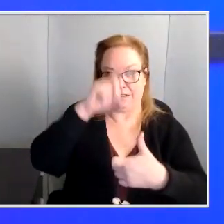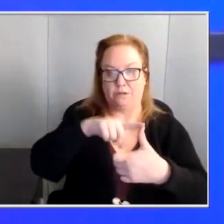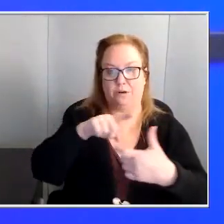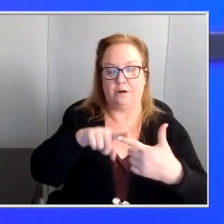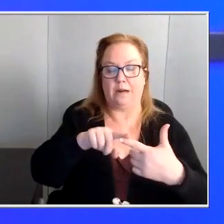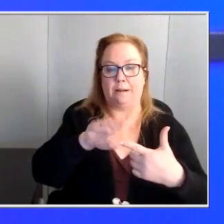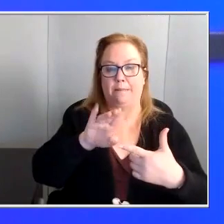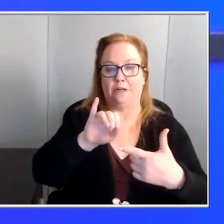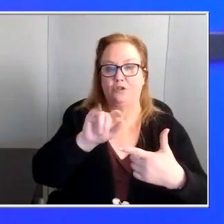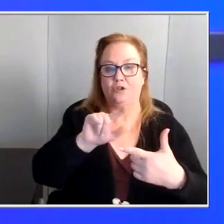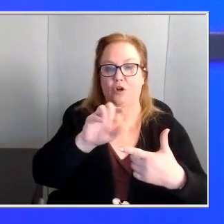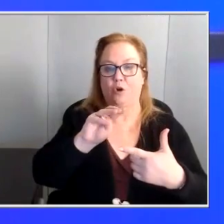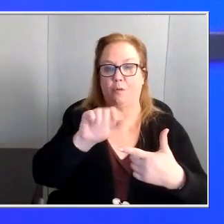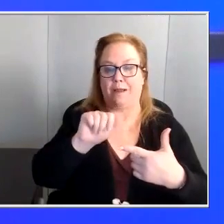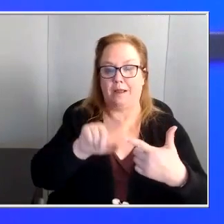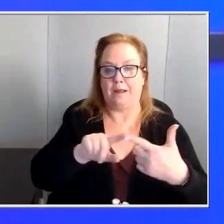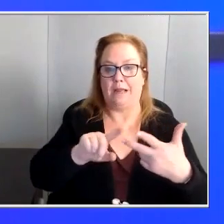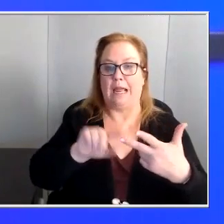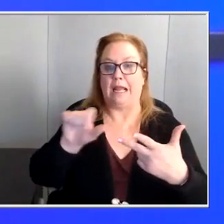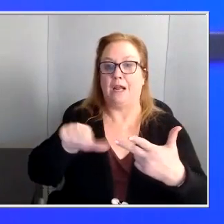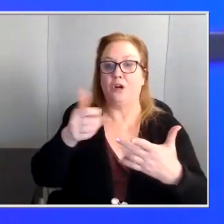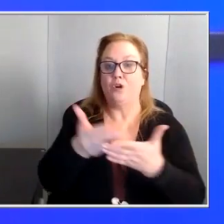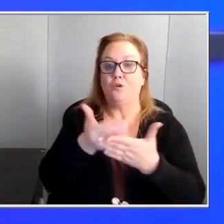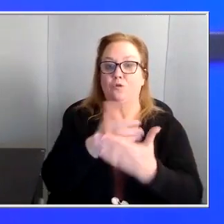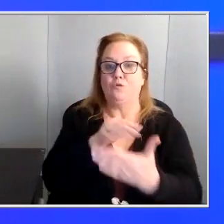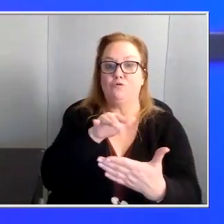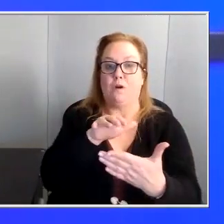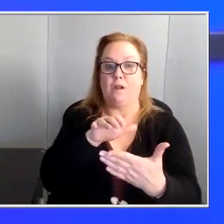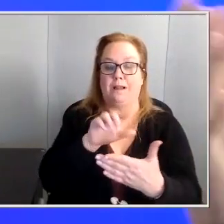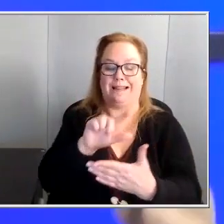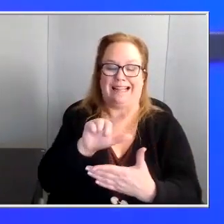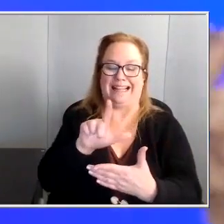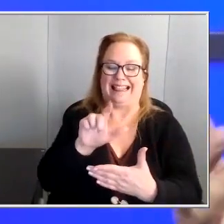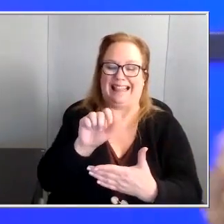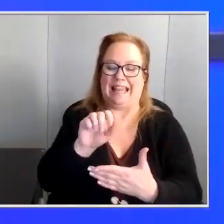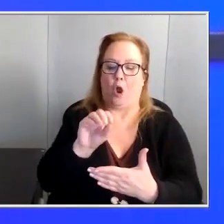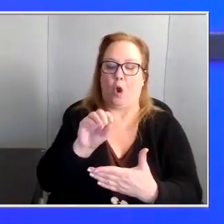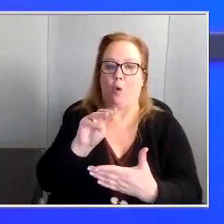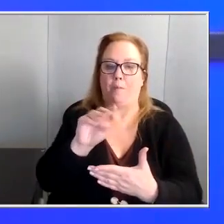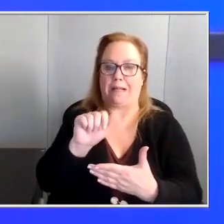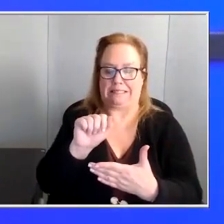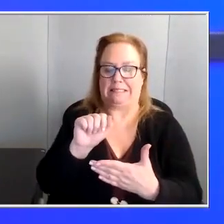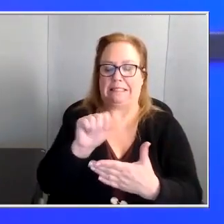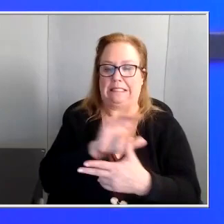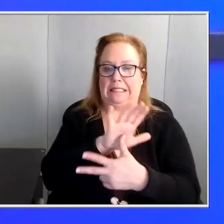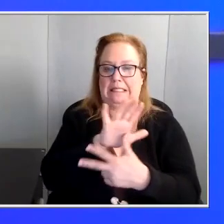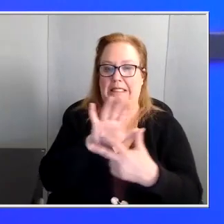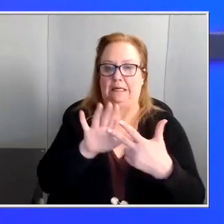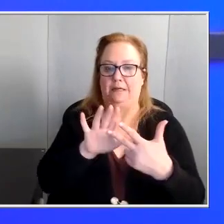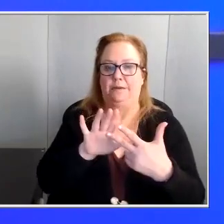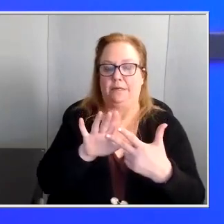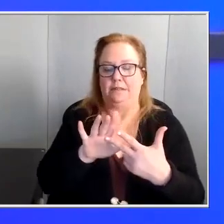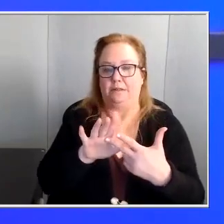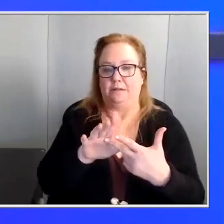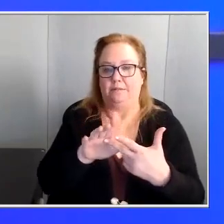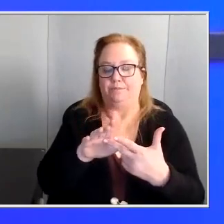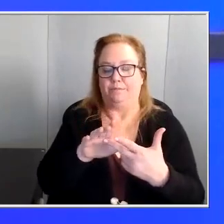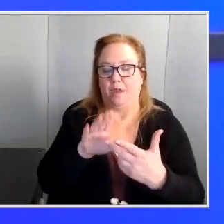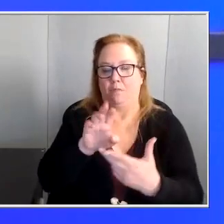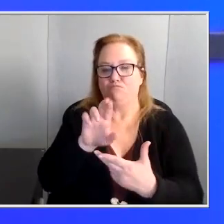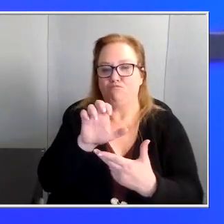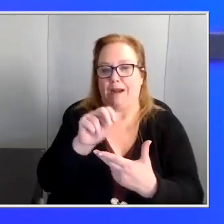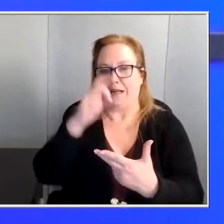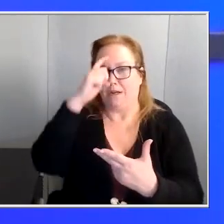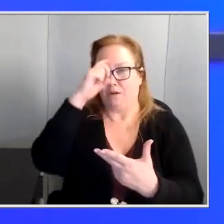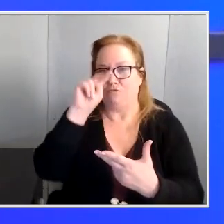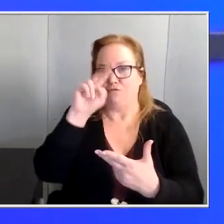that there's a opening clinical trial using them in gliomas, which is an intrinsic brain tumor. And